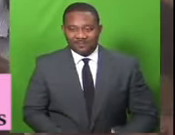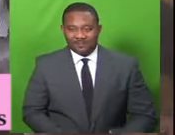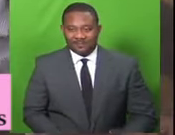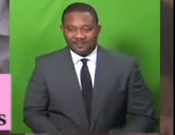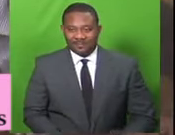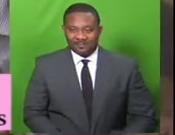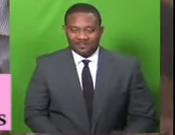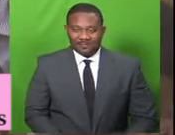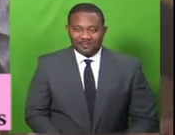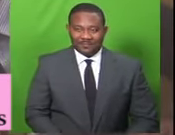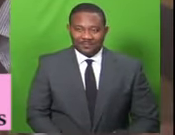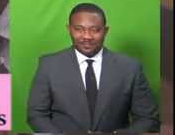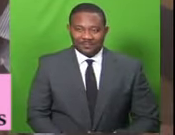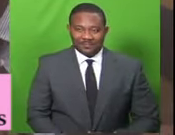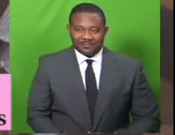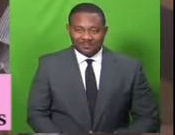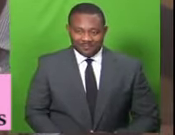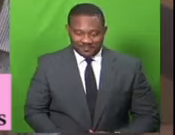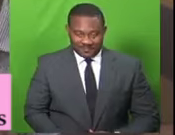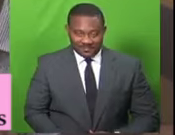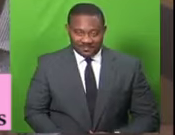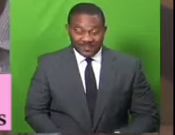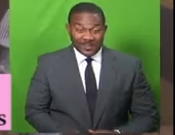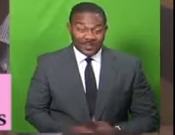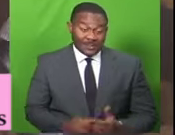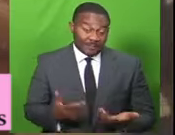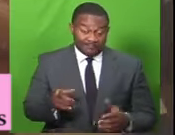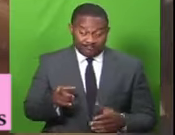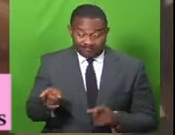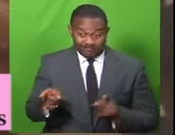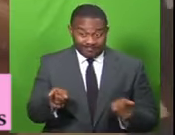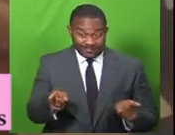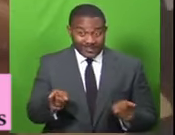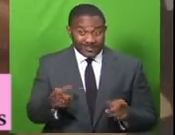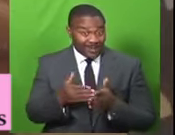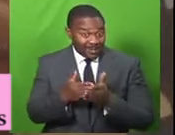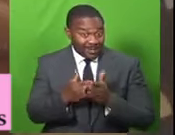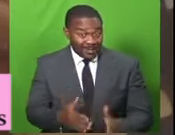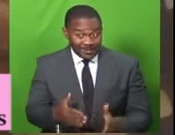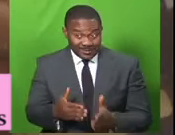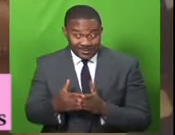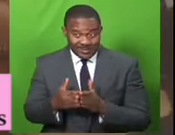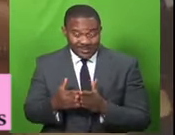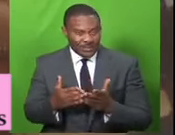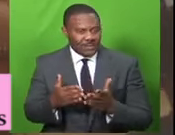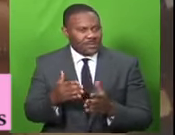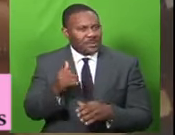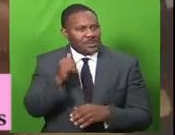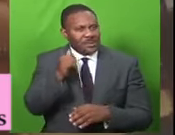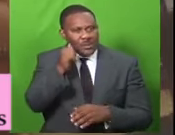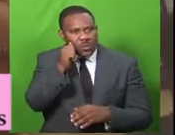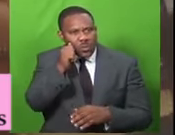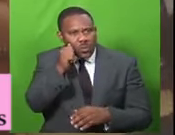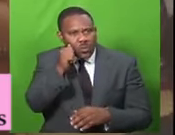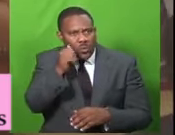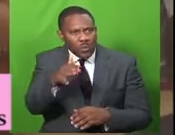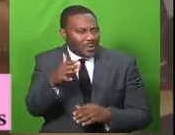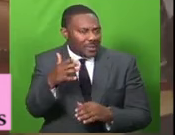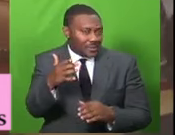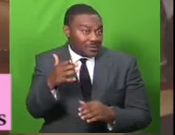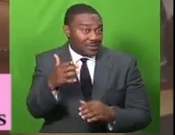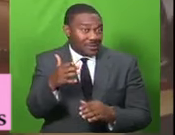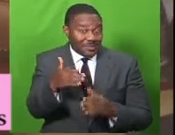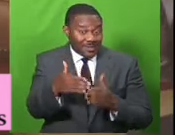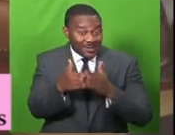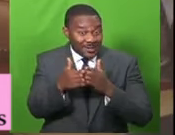with the request of the women caucus leaders